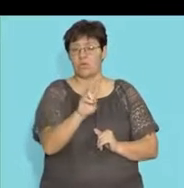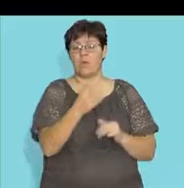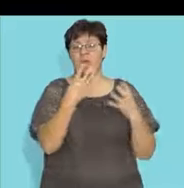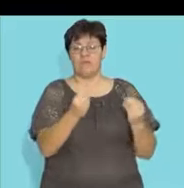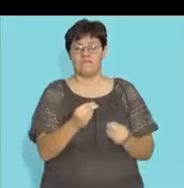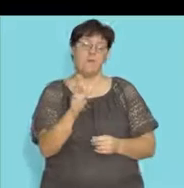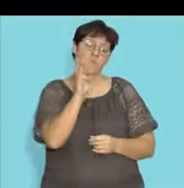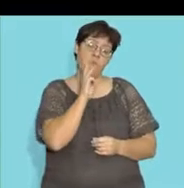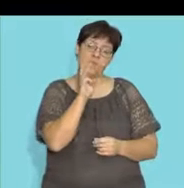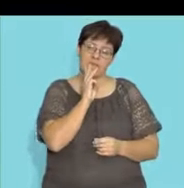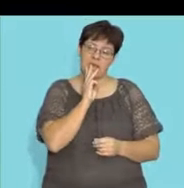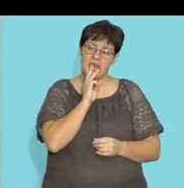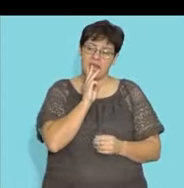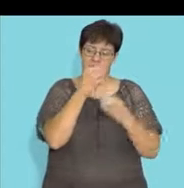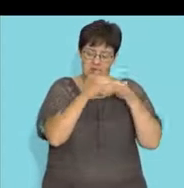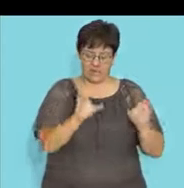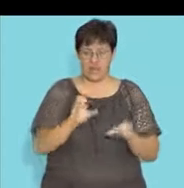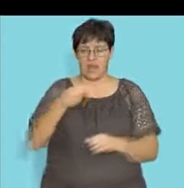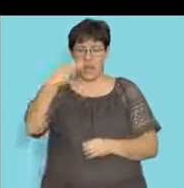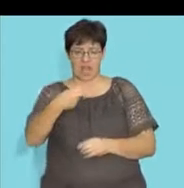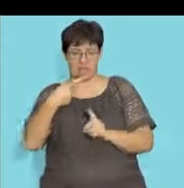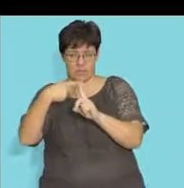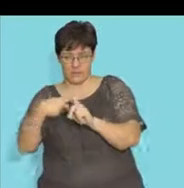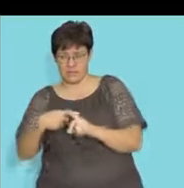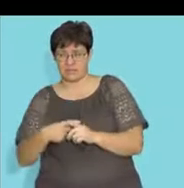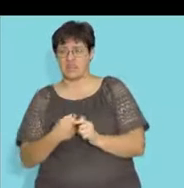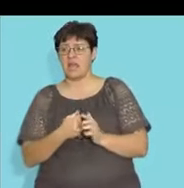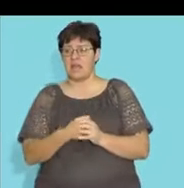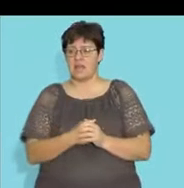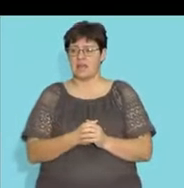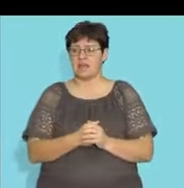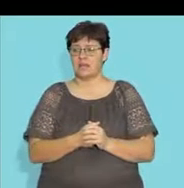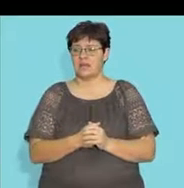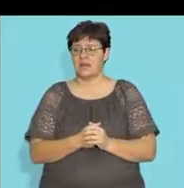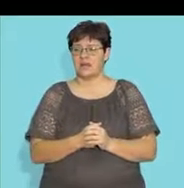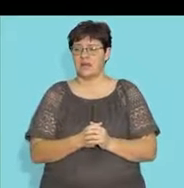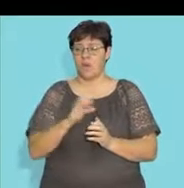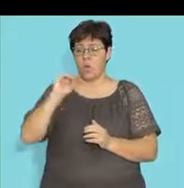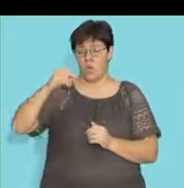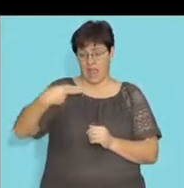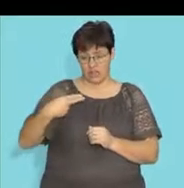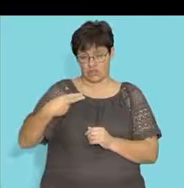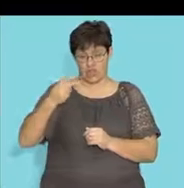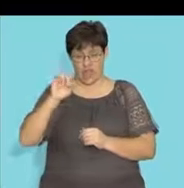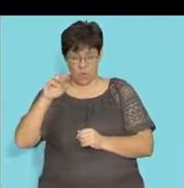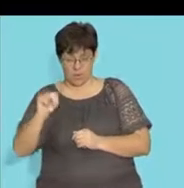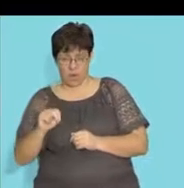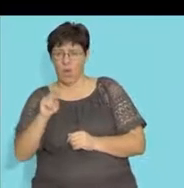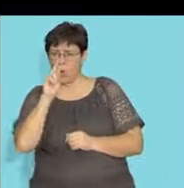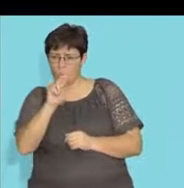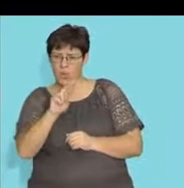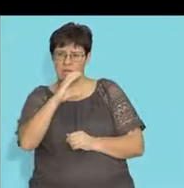if you have water that breaks up into hydrogen ions and hydroxide ions, and you look at